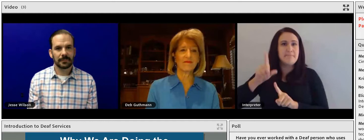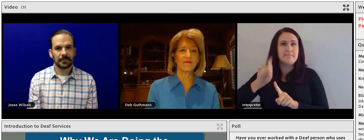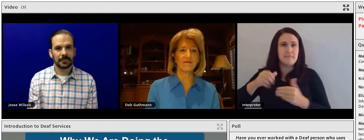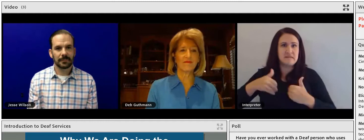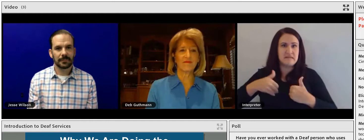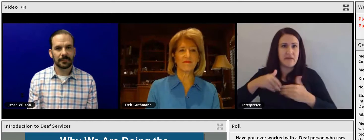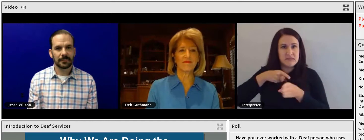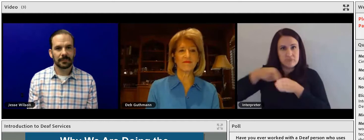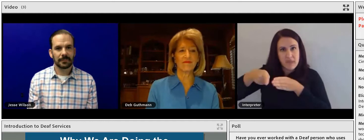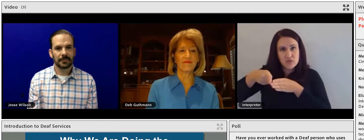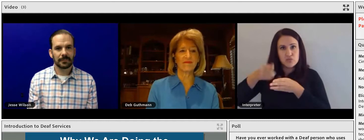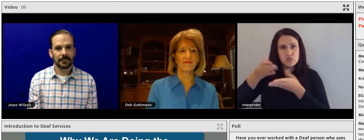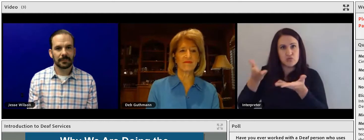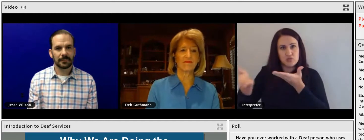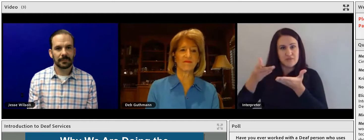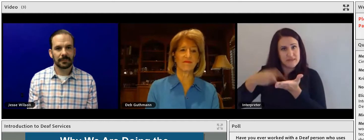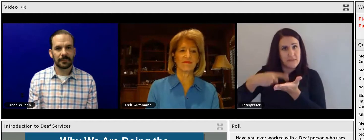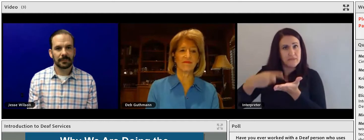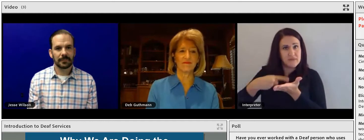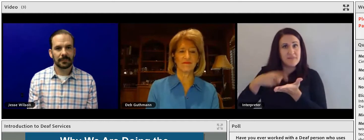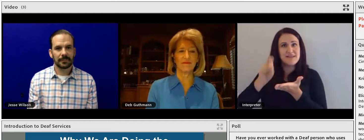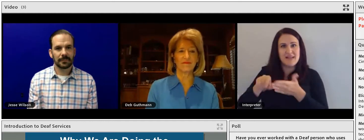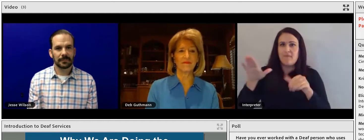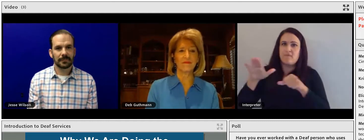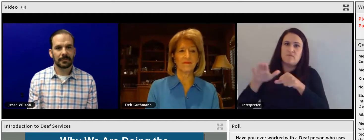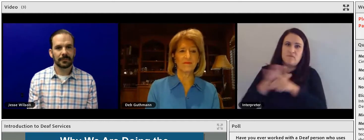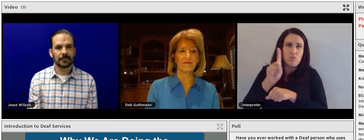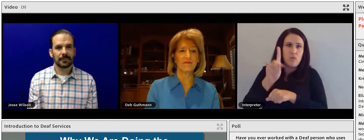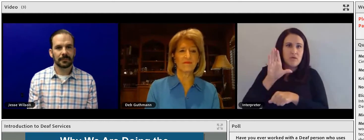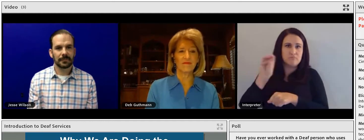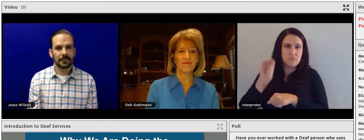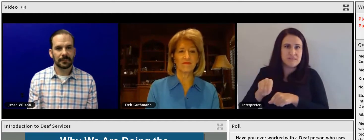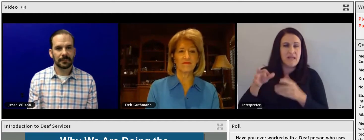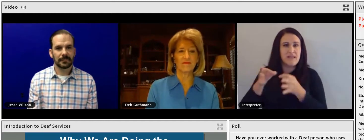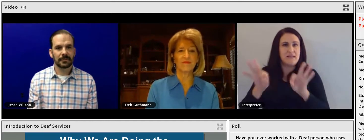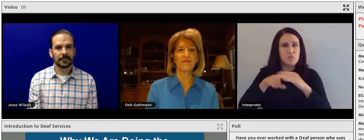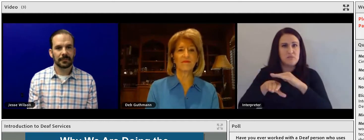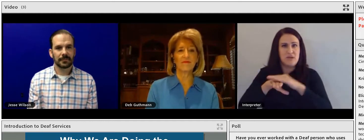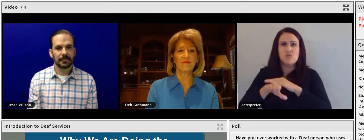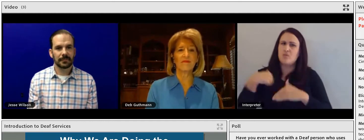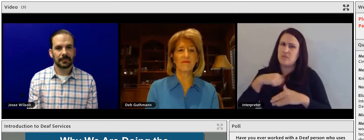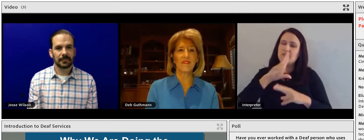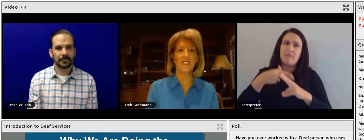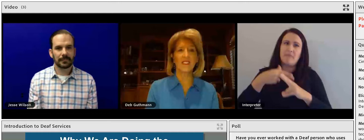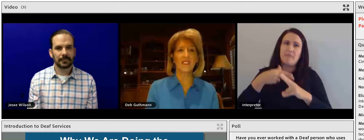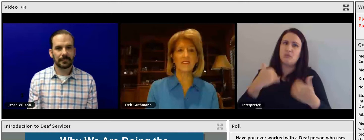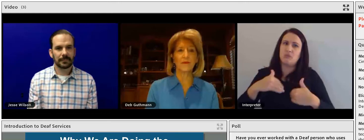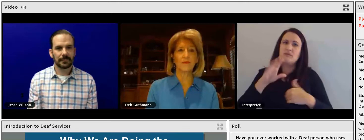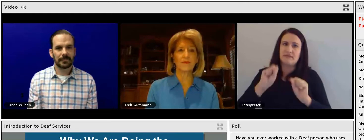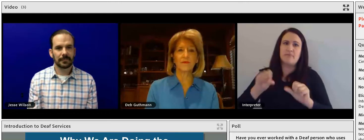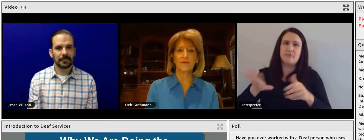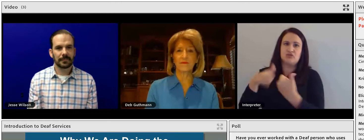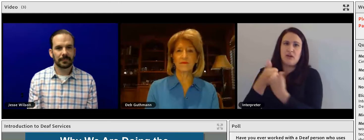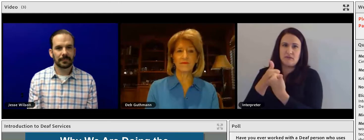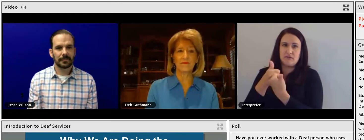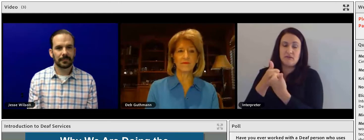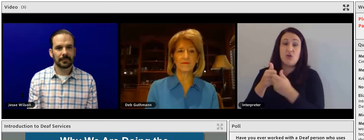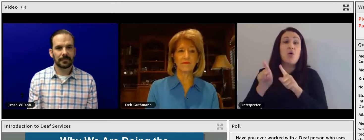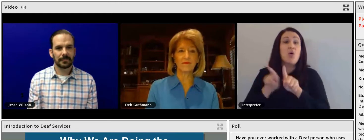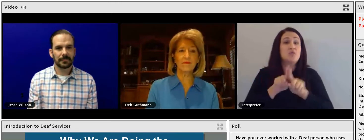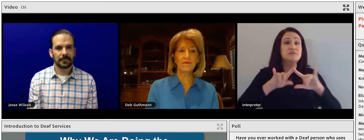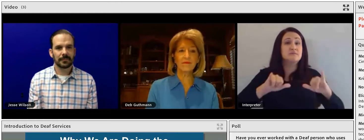specialized services at some times. They need to have full language access, and we're going to talk about how challenging that is. At the same time, deaf